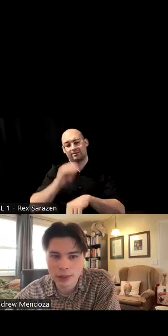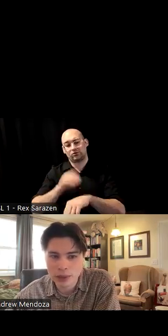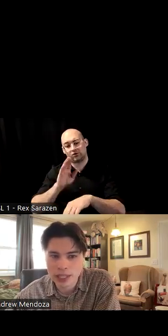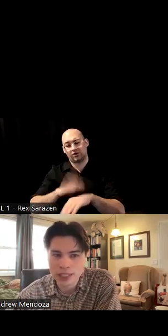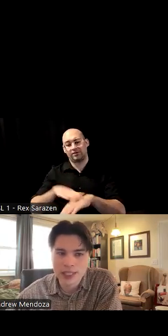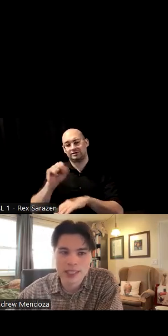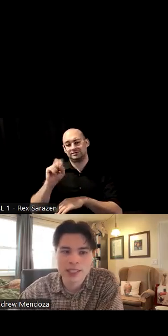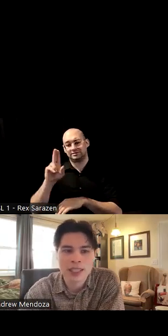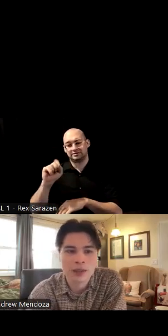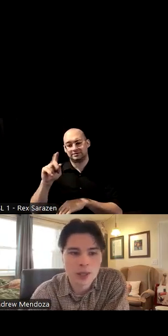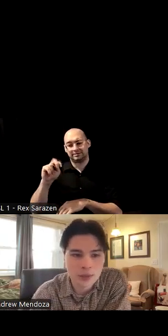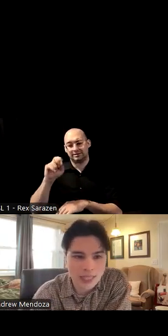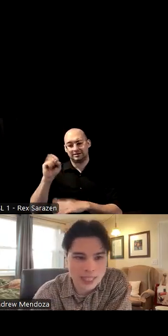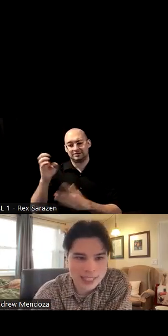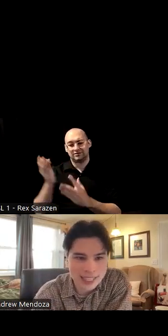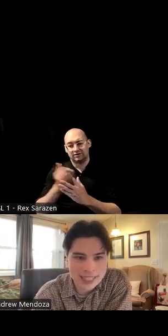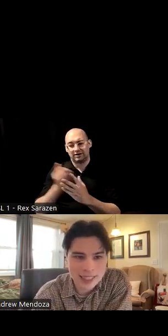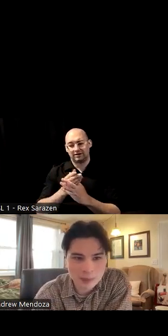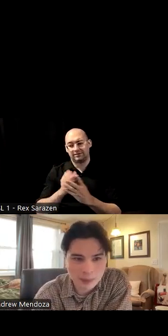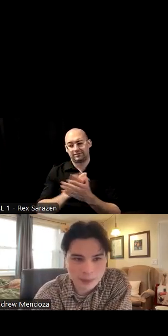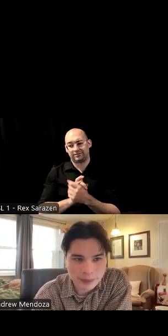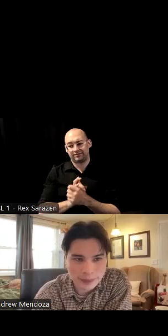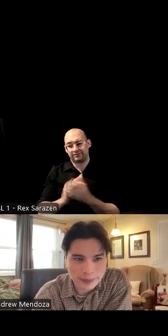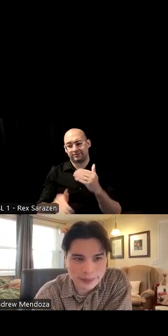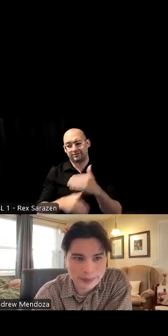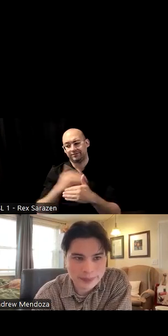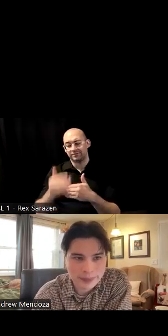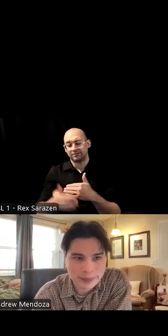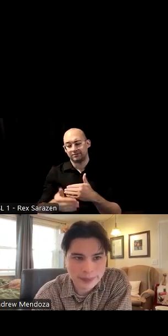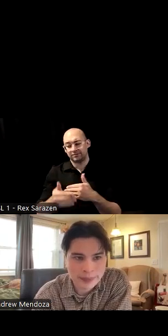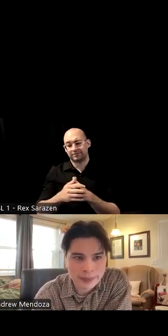Senate Appropriations. We can move to the next slide.